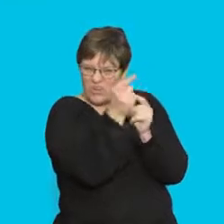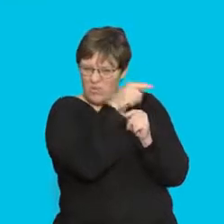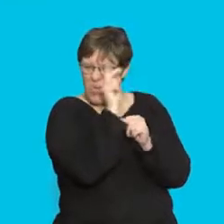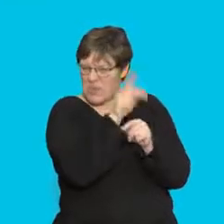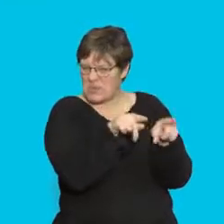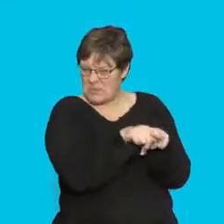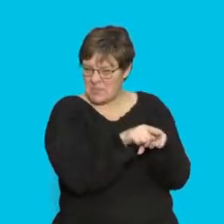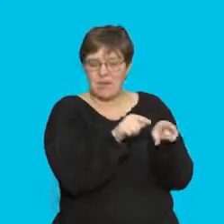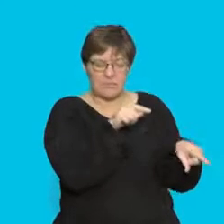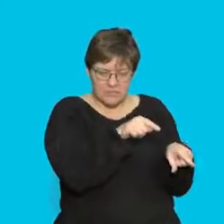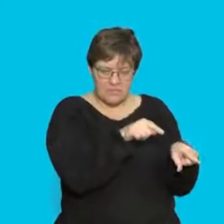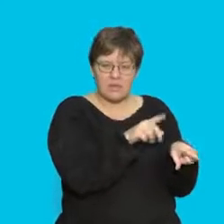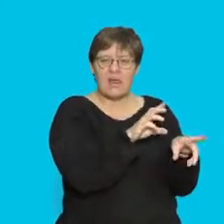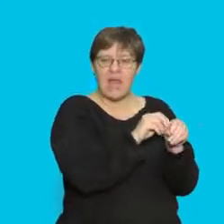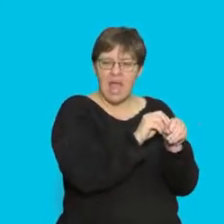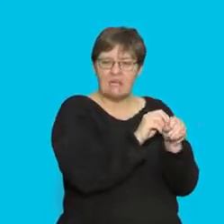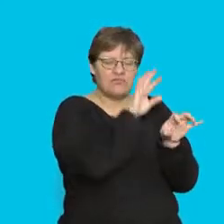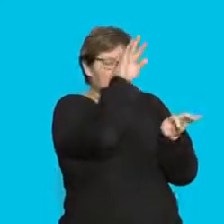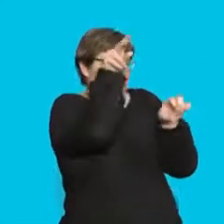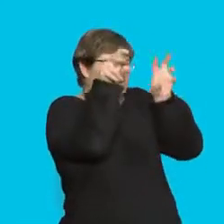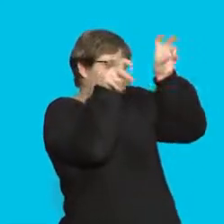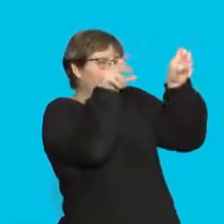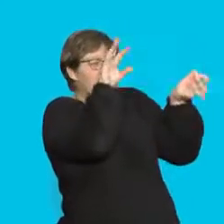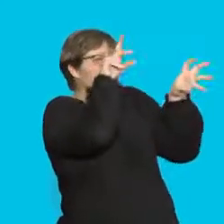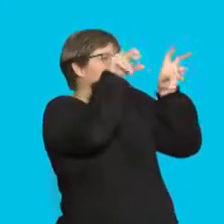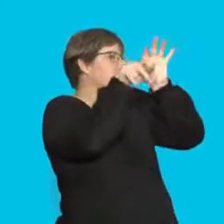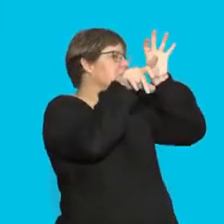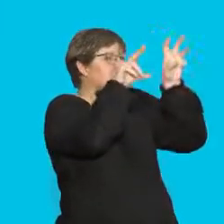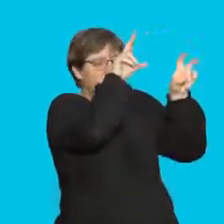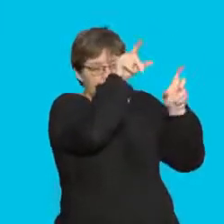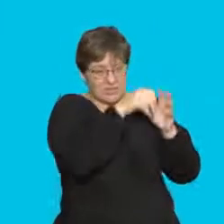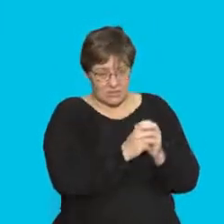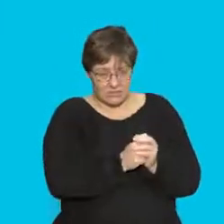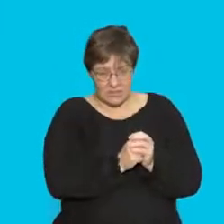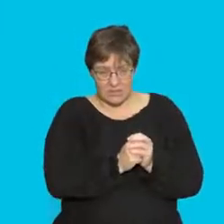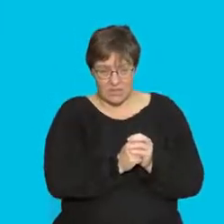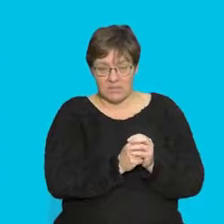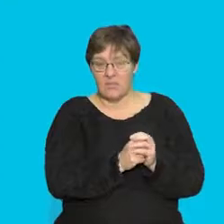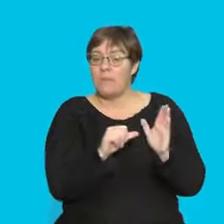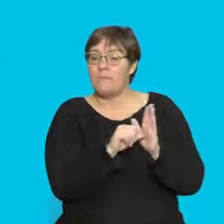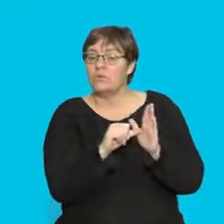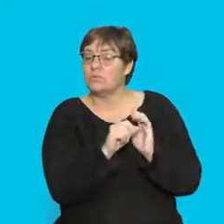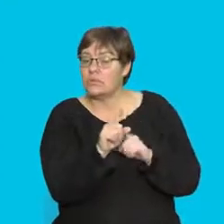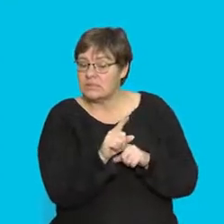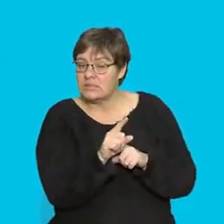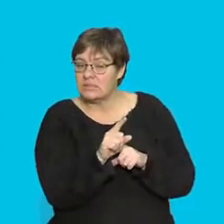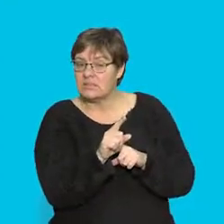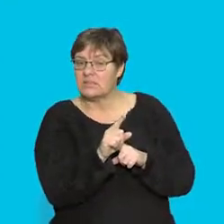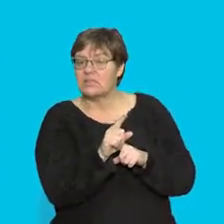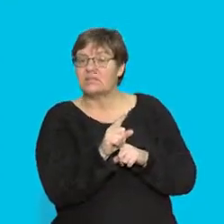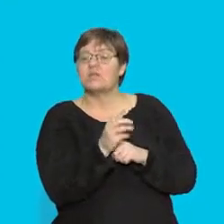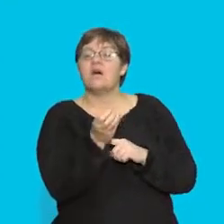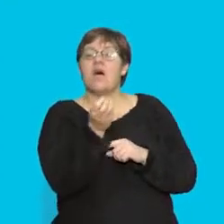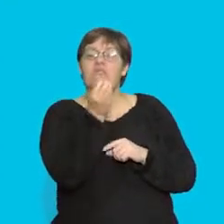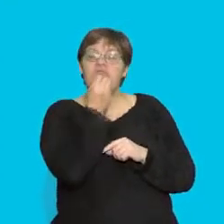the barnacle itself sends out little legs, feelers, and very